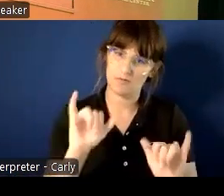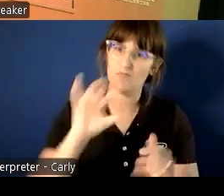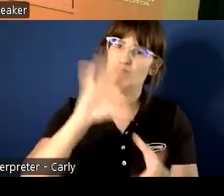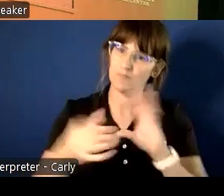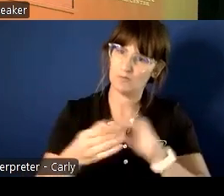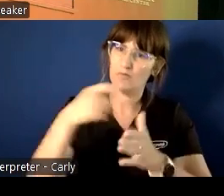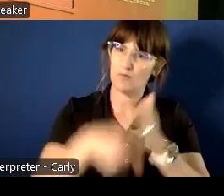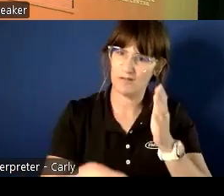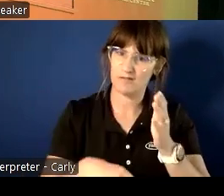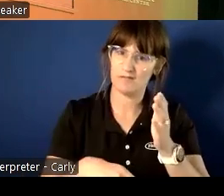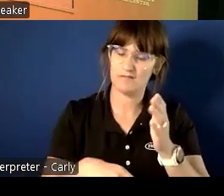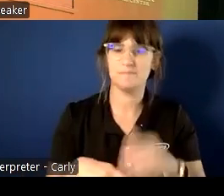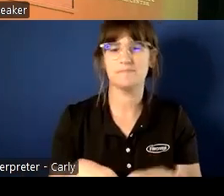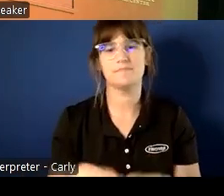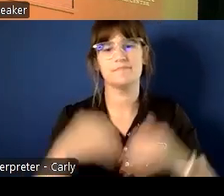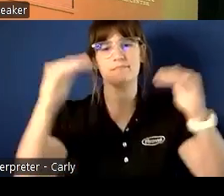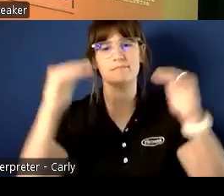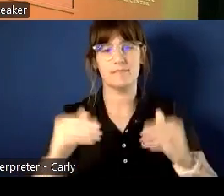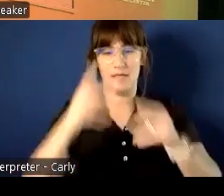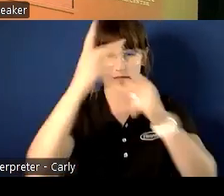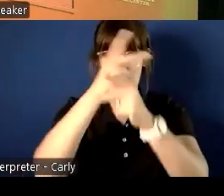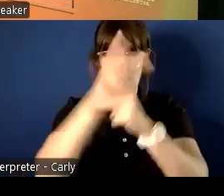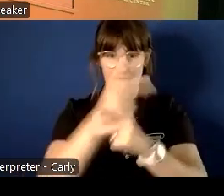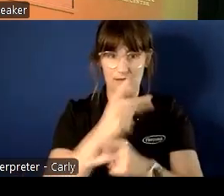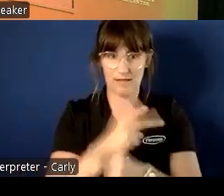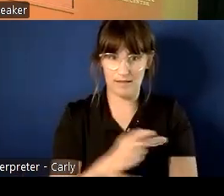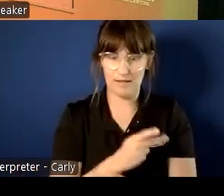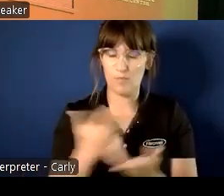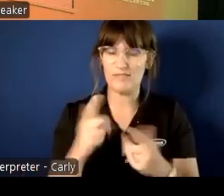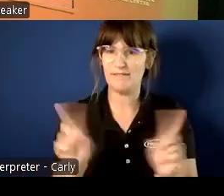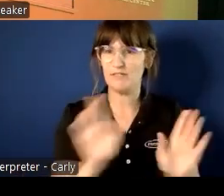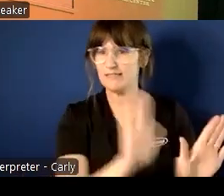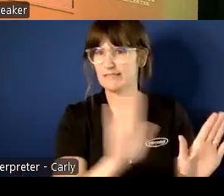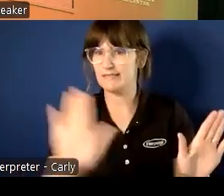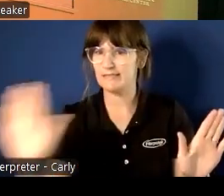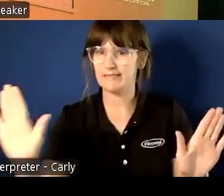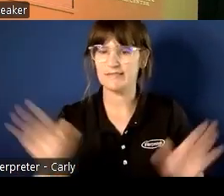then I calculate the differences in the dependent variables across the three subgroups.